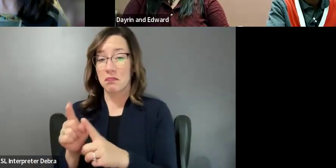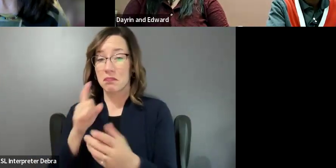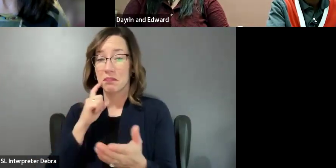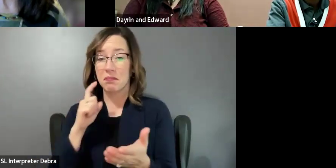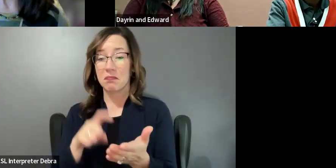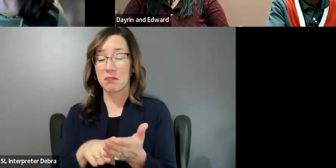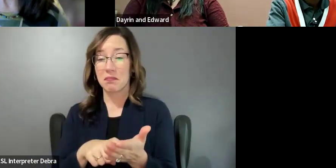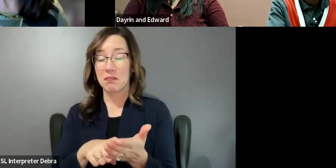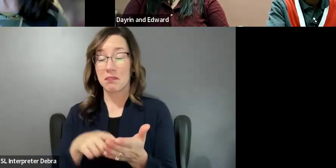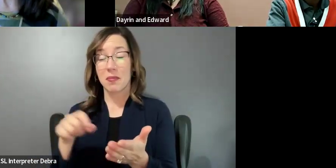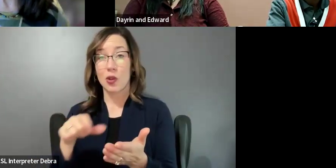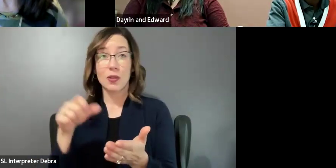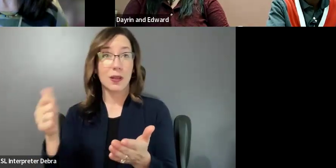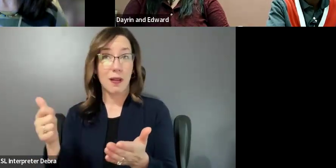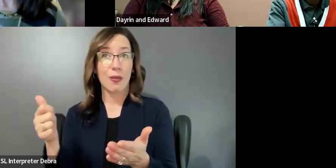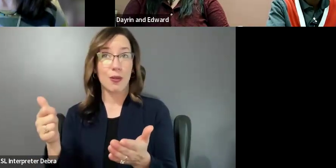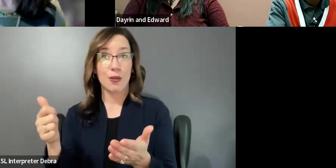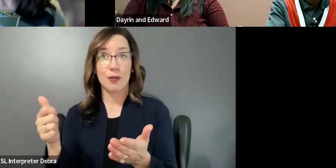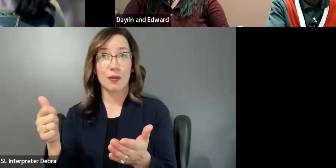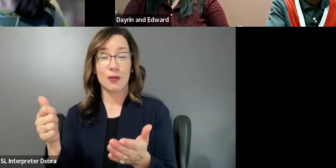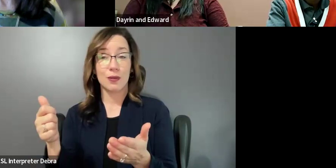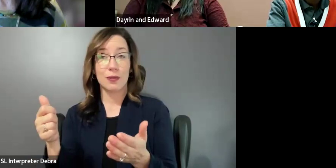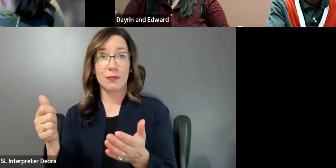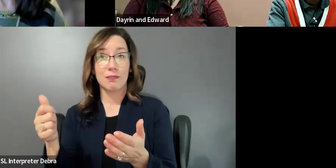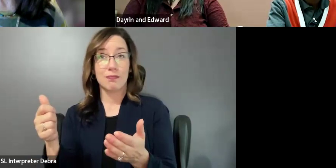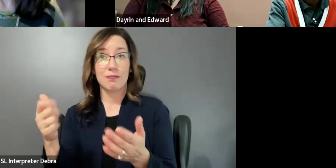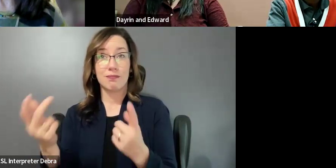recognize that there's an entire other side of this.